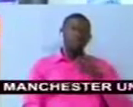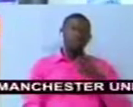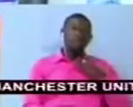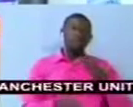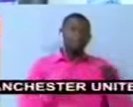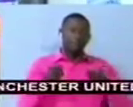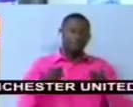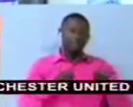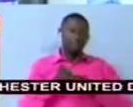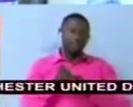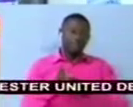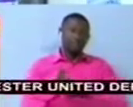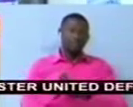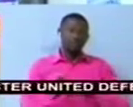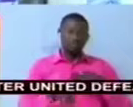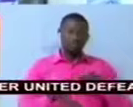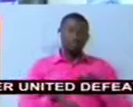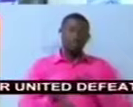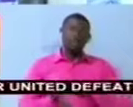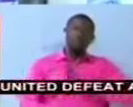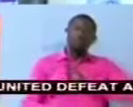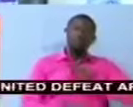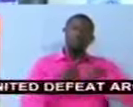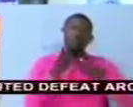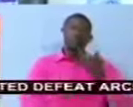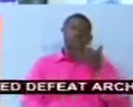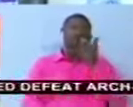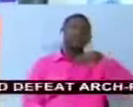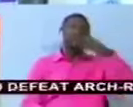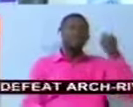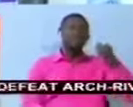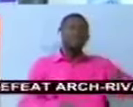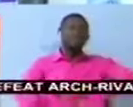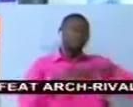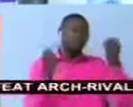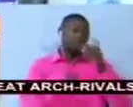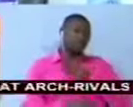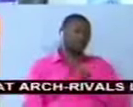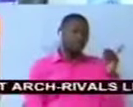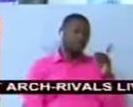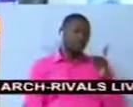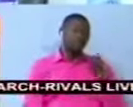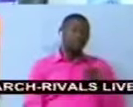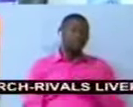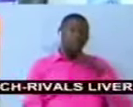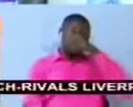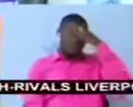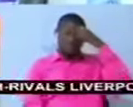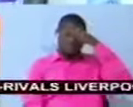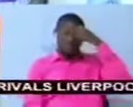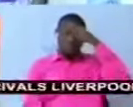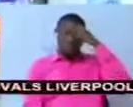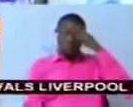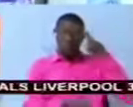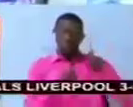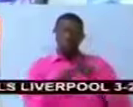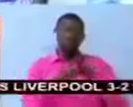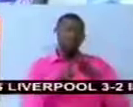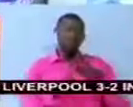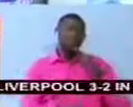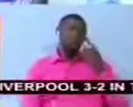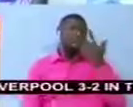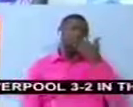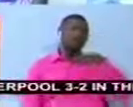of 500,000. Ma liggé 500 bogo. And I work with the 500,000. Commencé ci di liggé